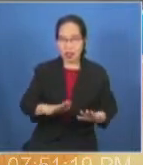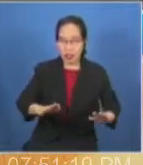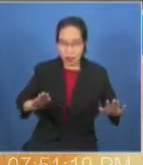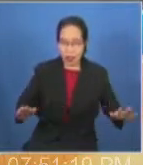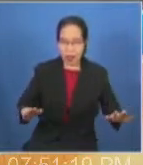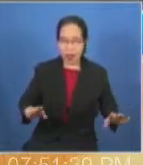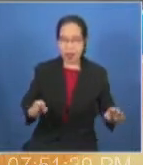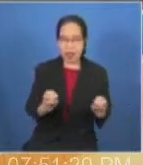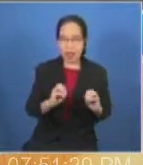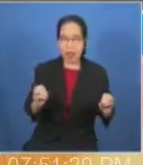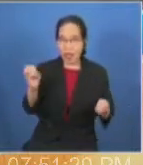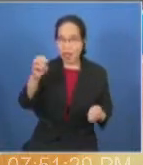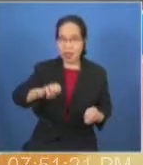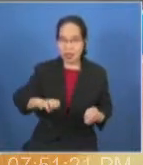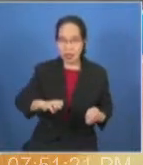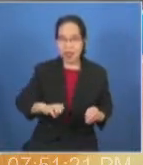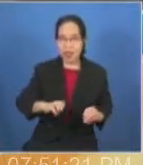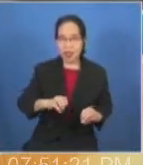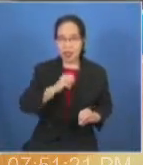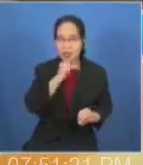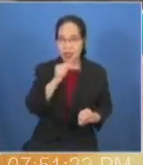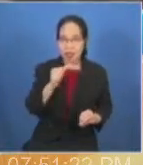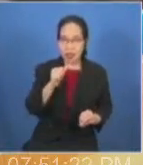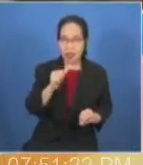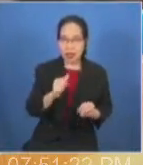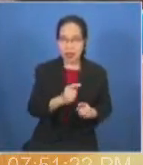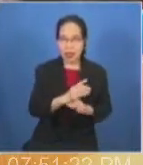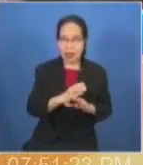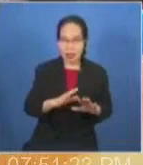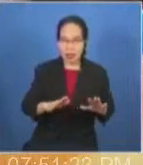of raising or rearing children, and no other.